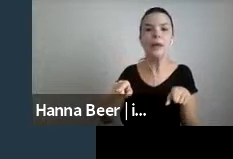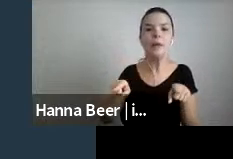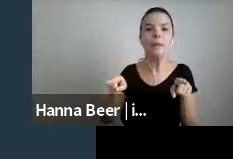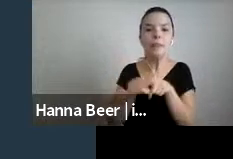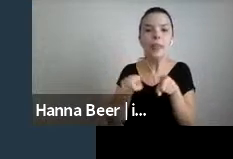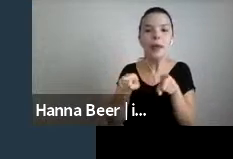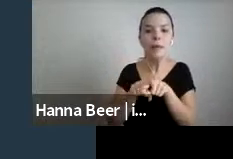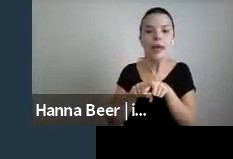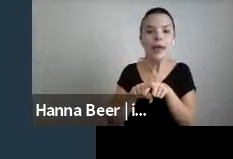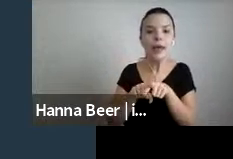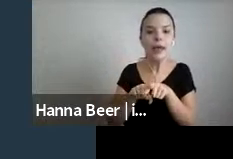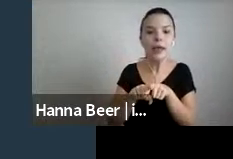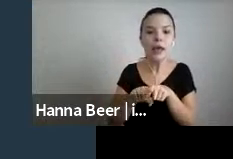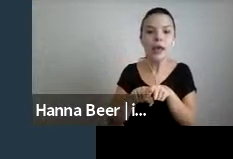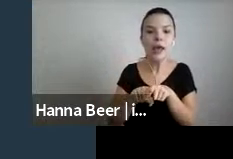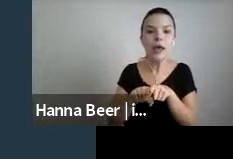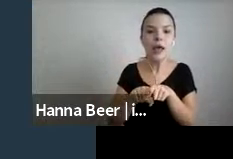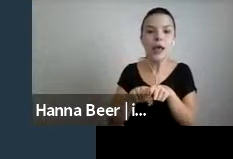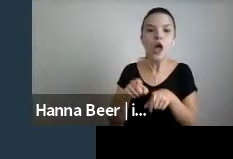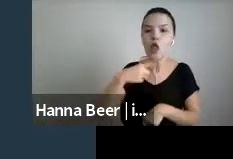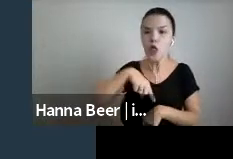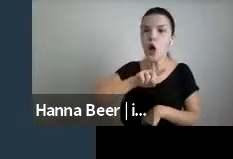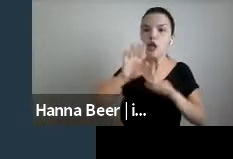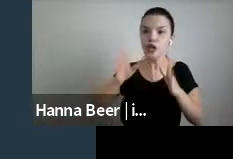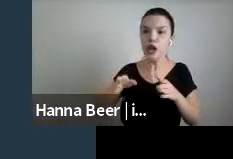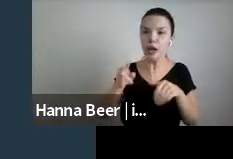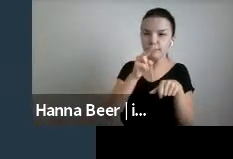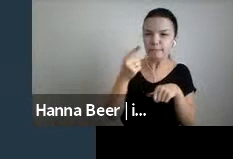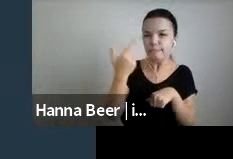species, 18 of which are threatened.